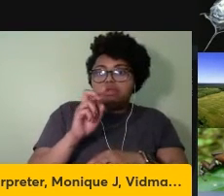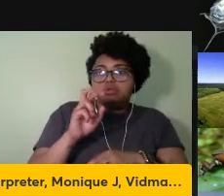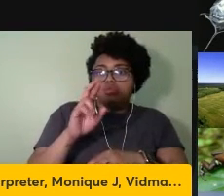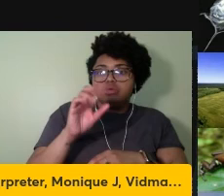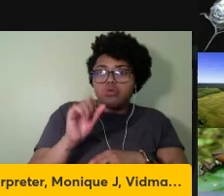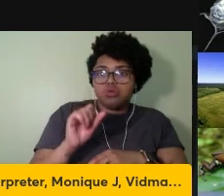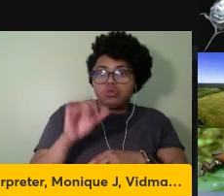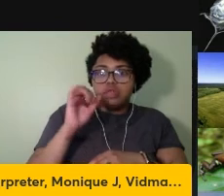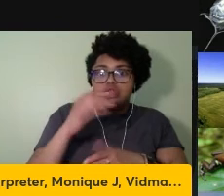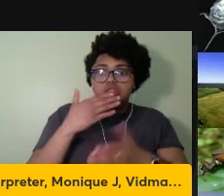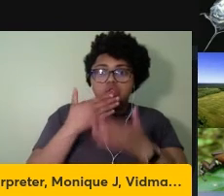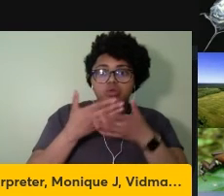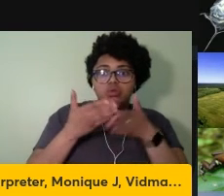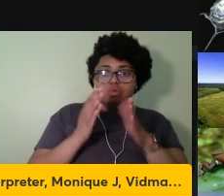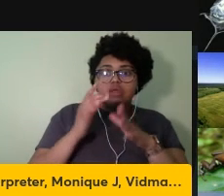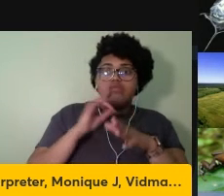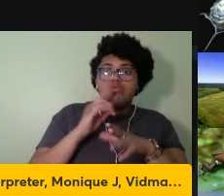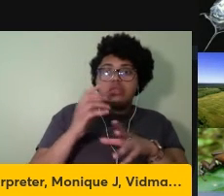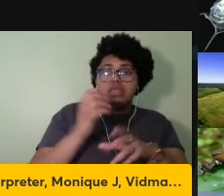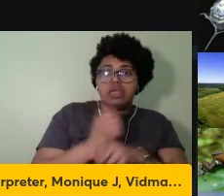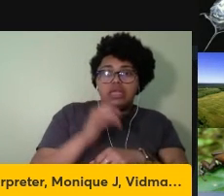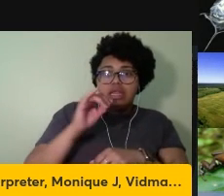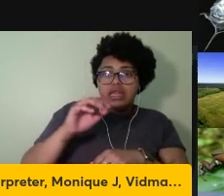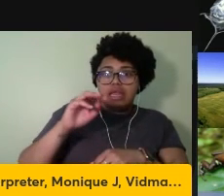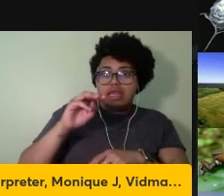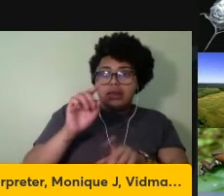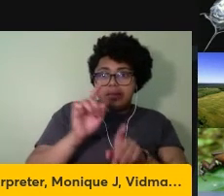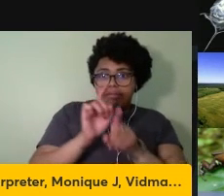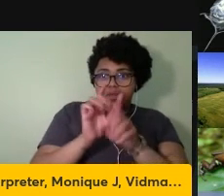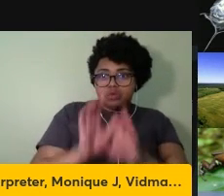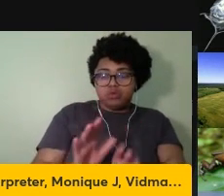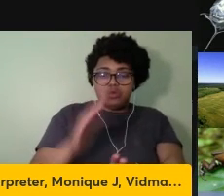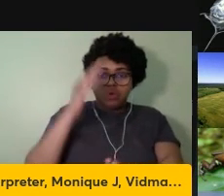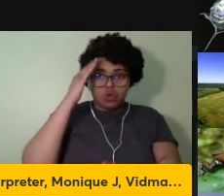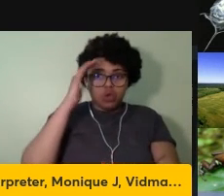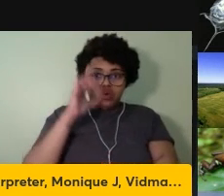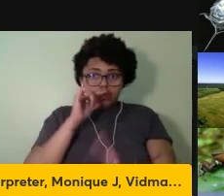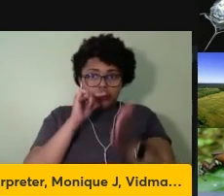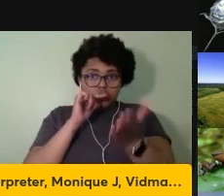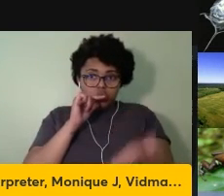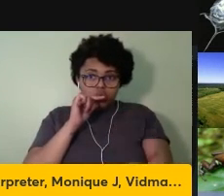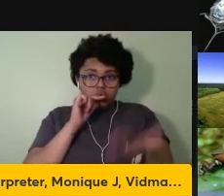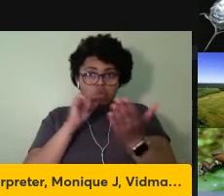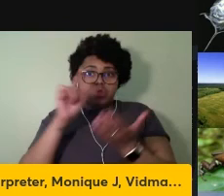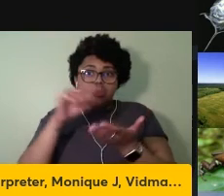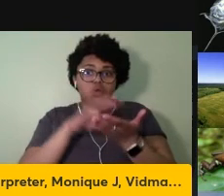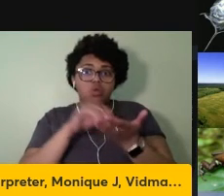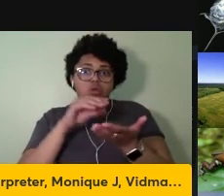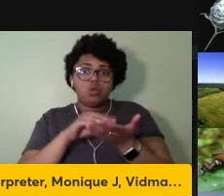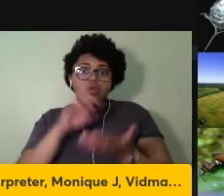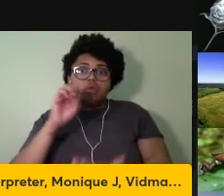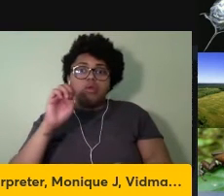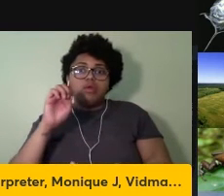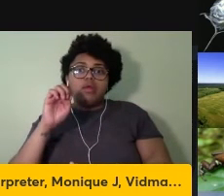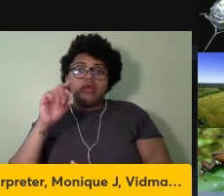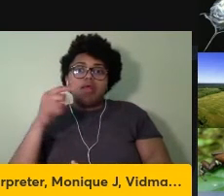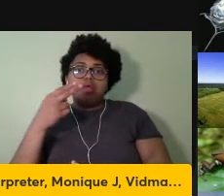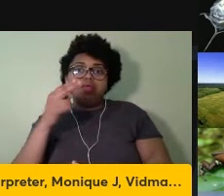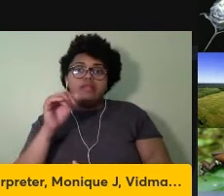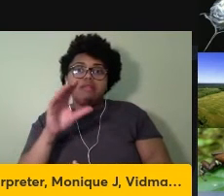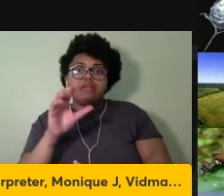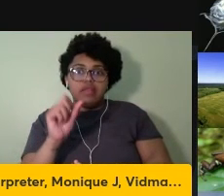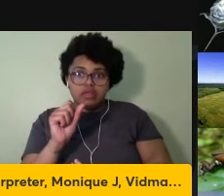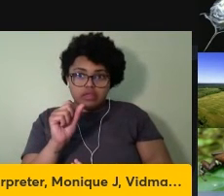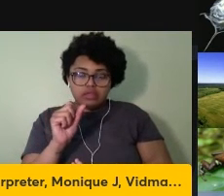really get the mentor to know who you are. You learn ethics and responsible conduct of research.